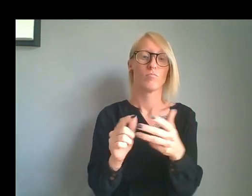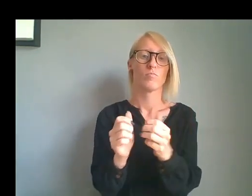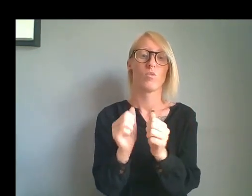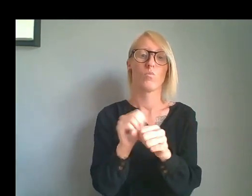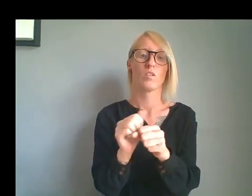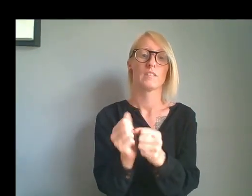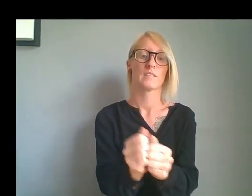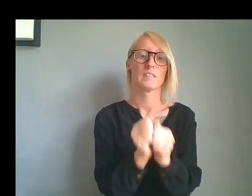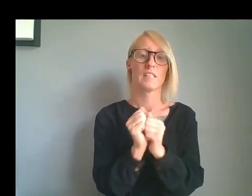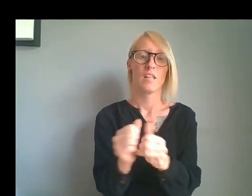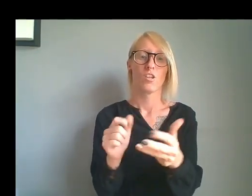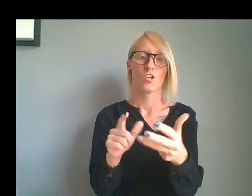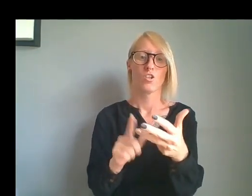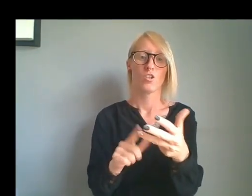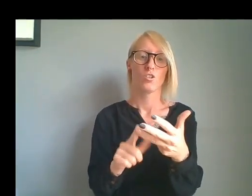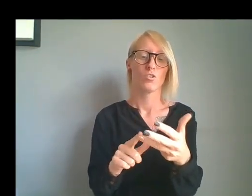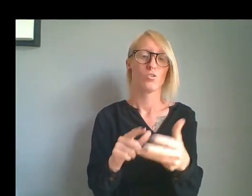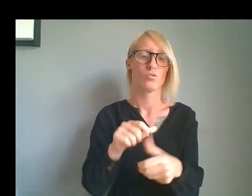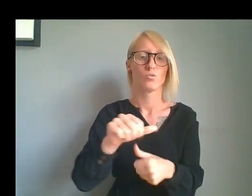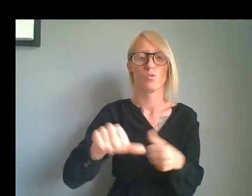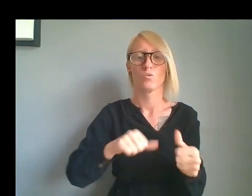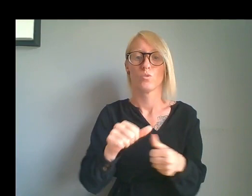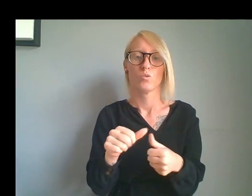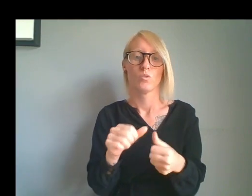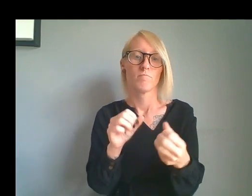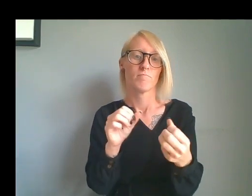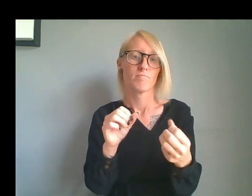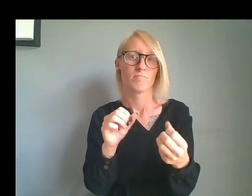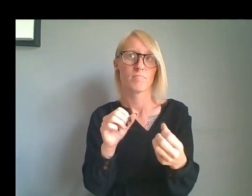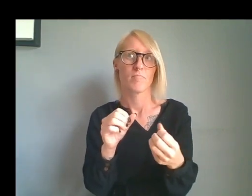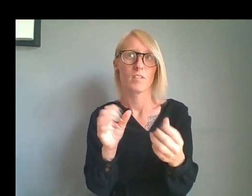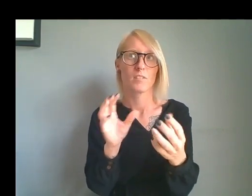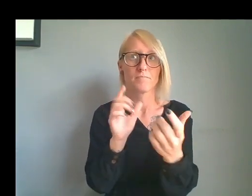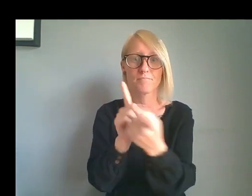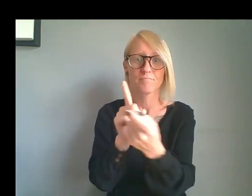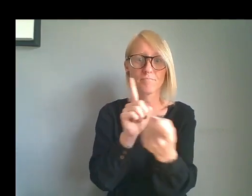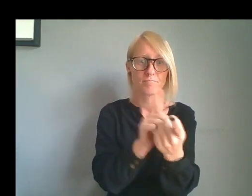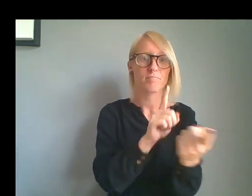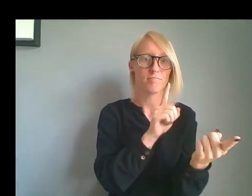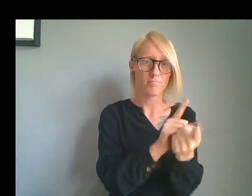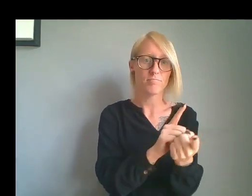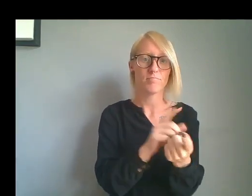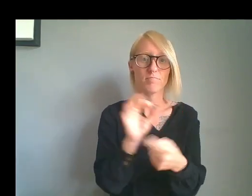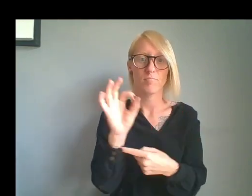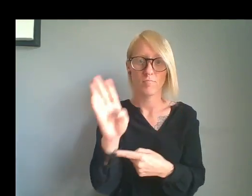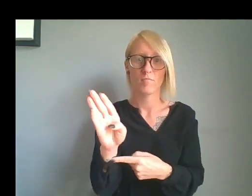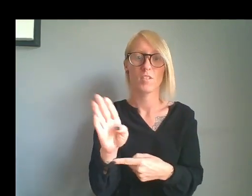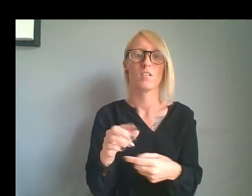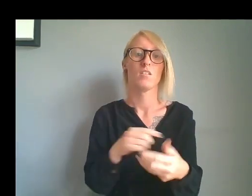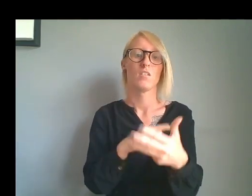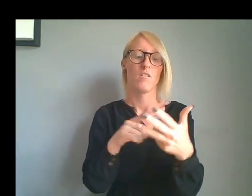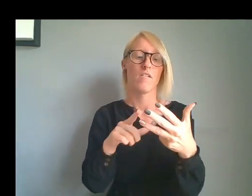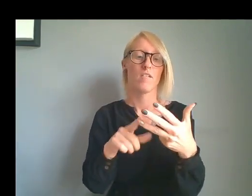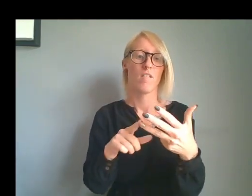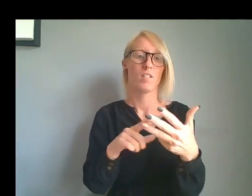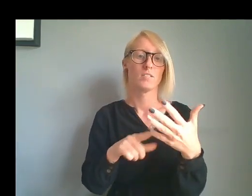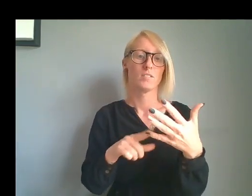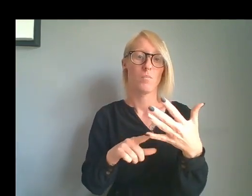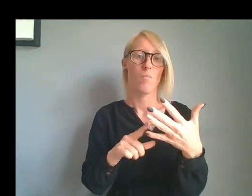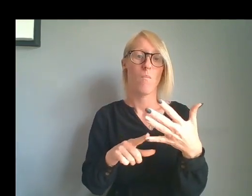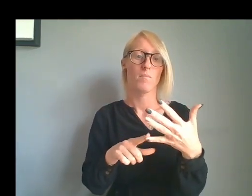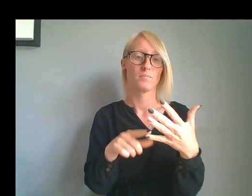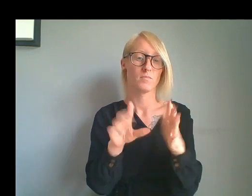social networking. For example, Facebook. You have a Facebook profile. That's social networking. Video sharing. I'm sure everyone's